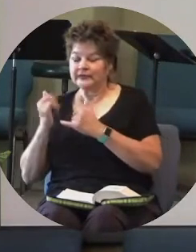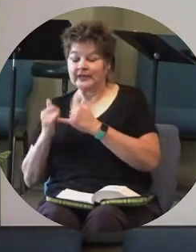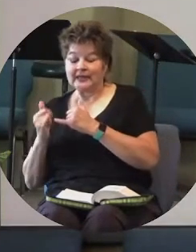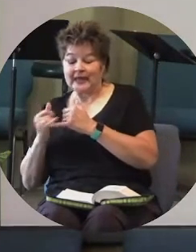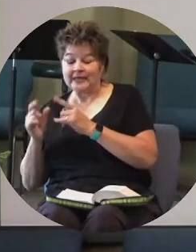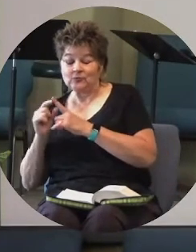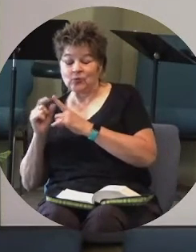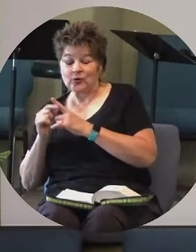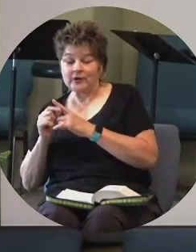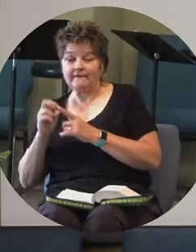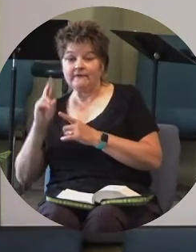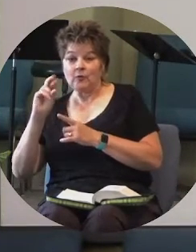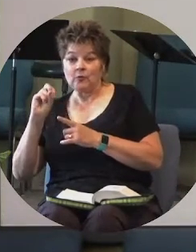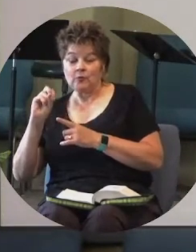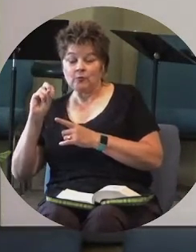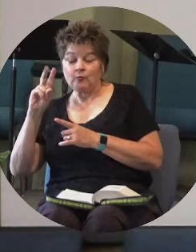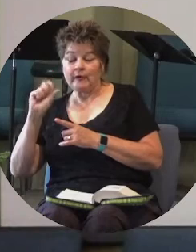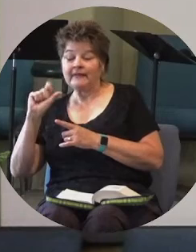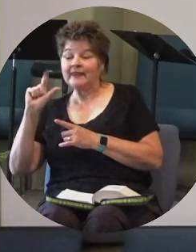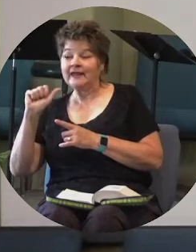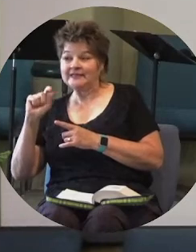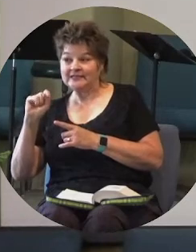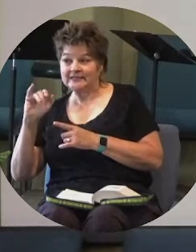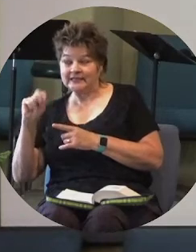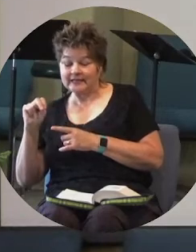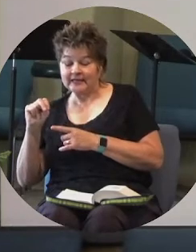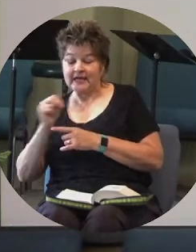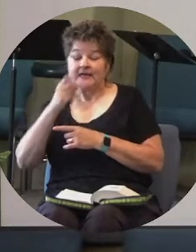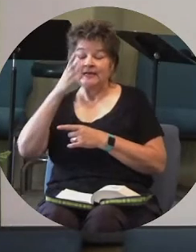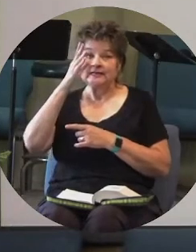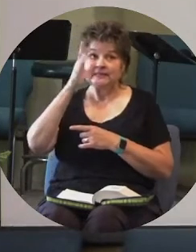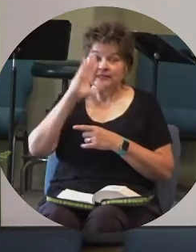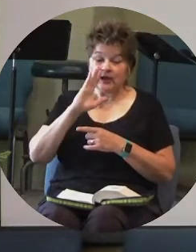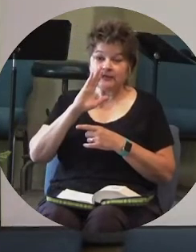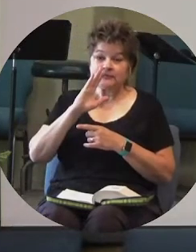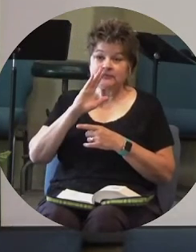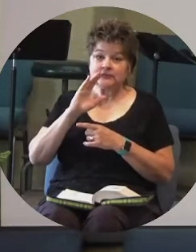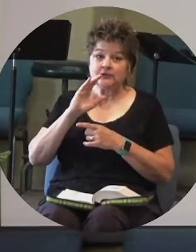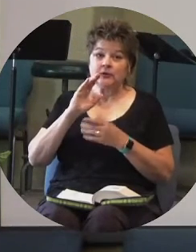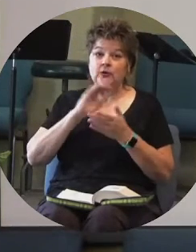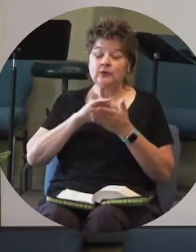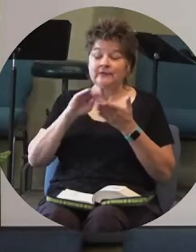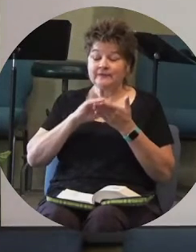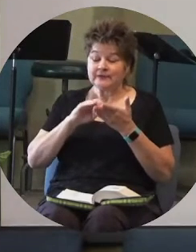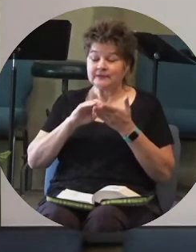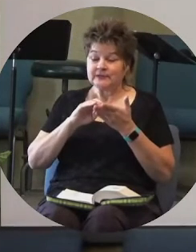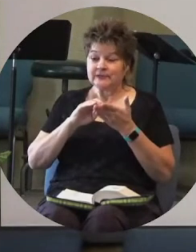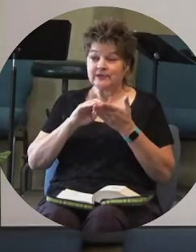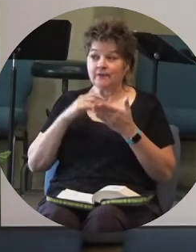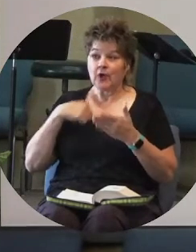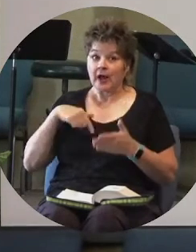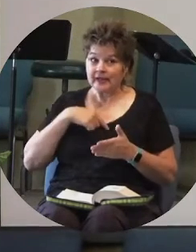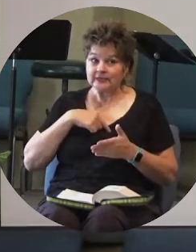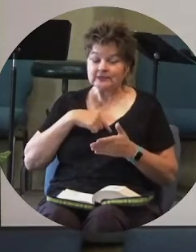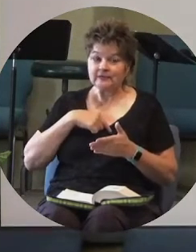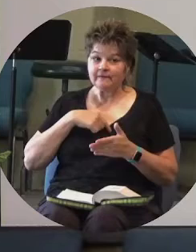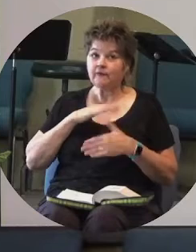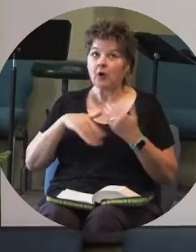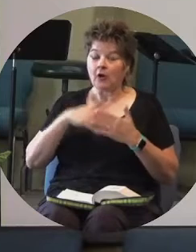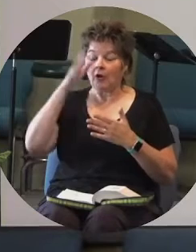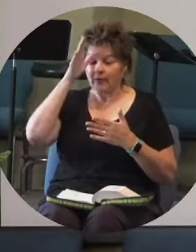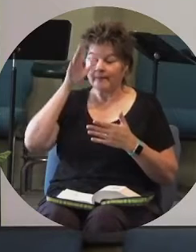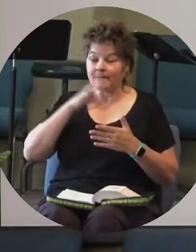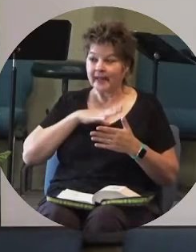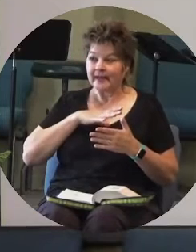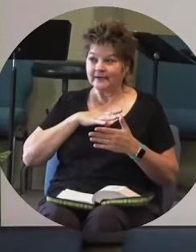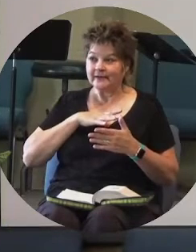of redemption for us, for mankind. But one thing I fear as an